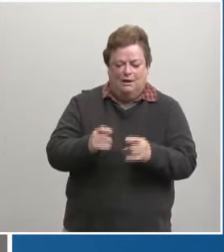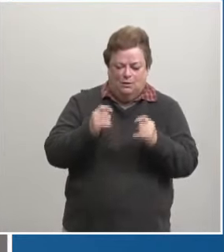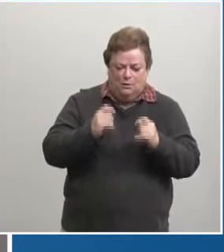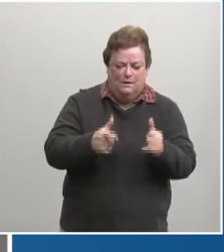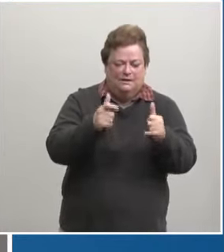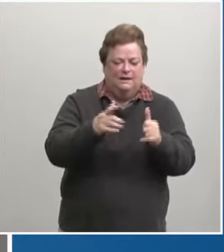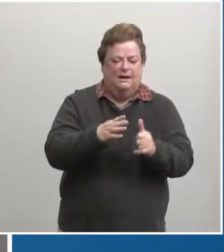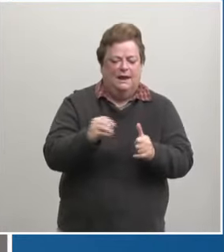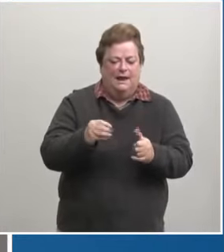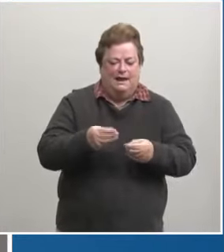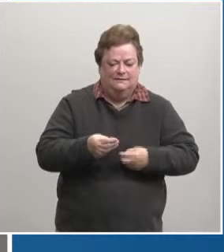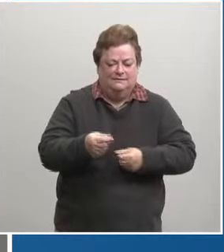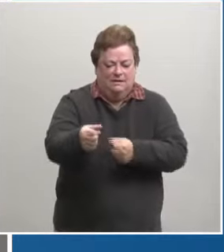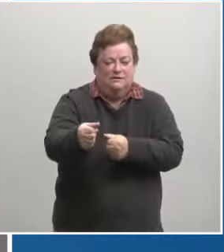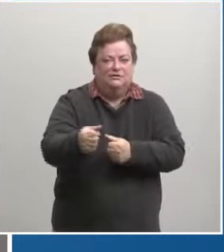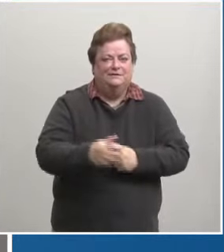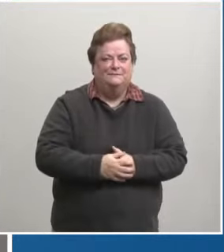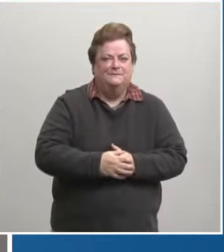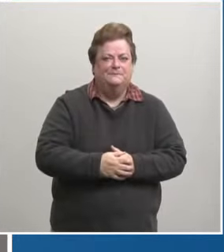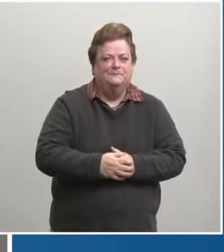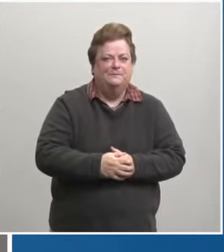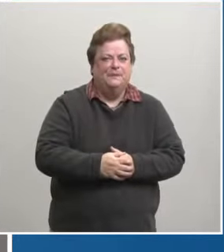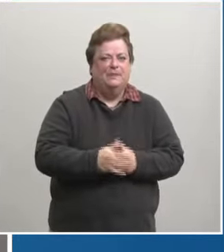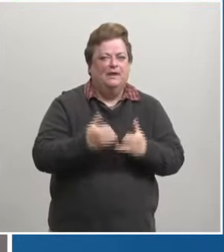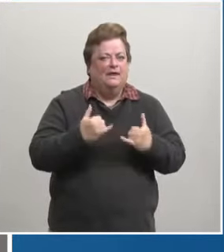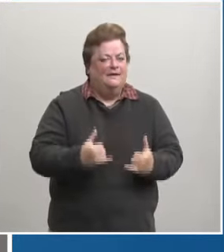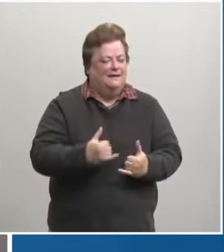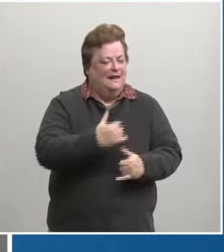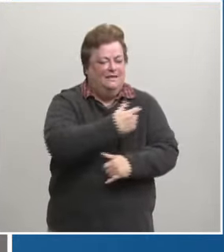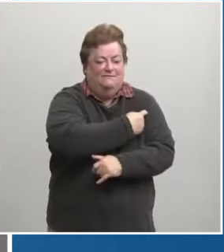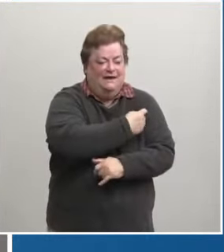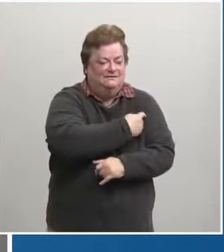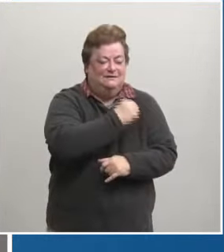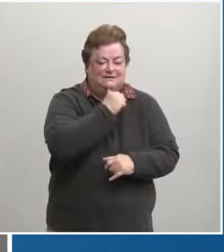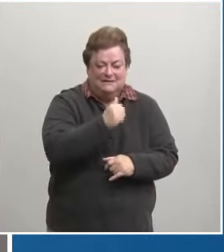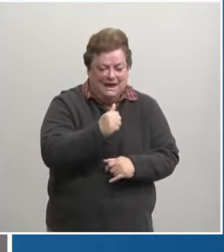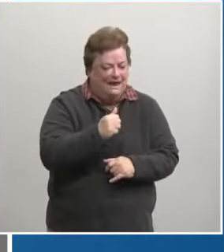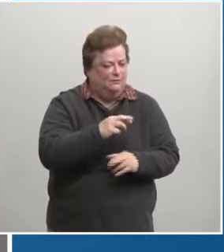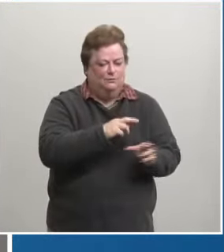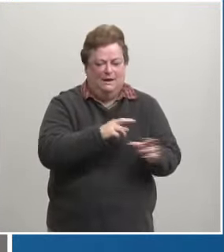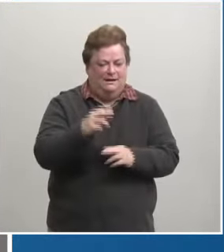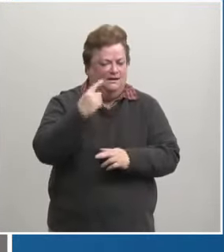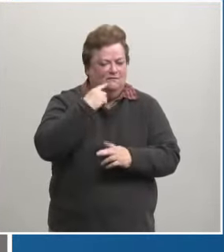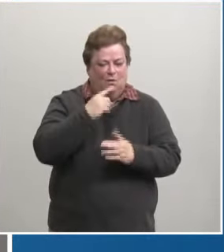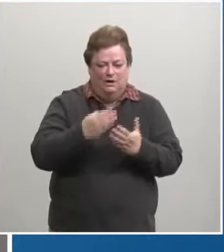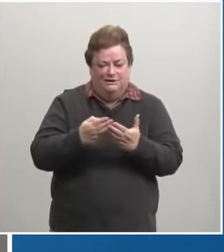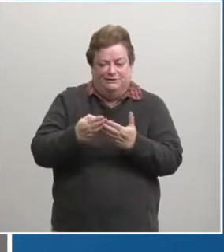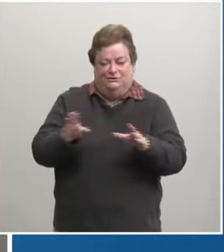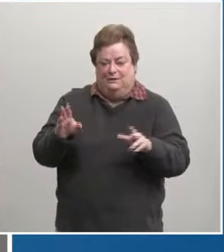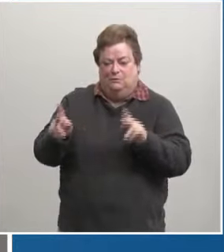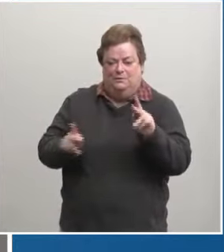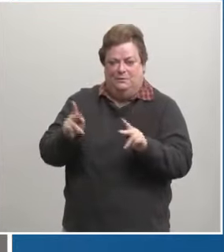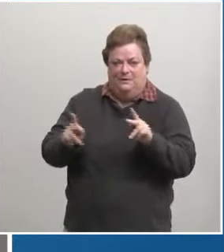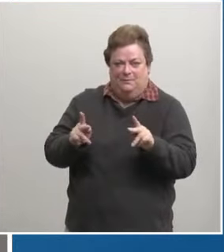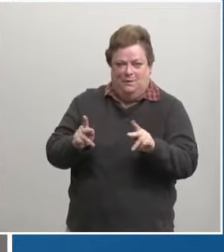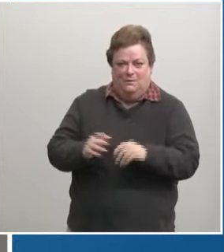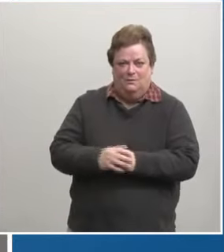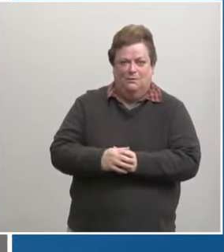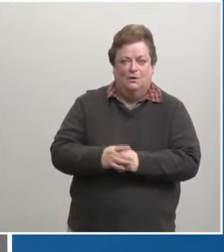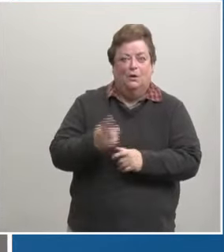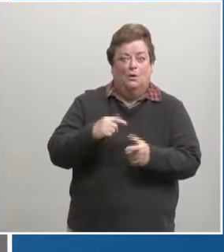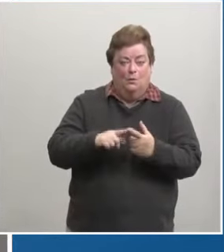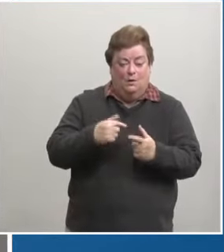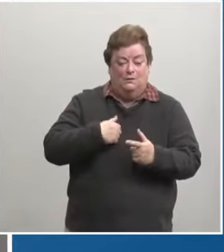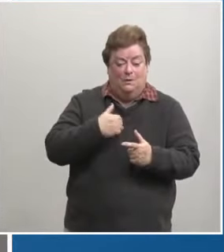efficiently. Again, vaccine is not yet available to the general public. When there is enough supply to start